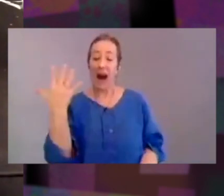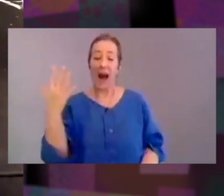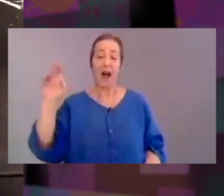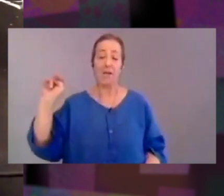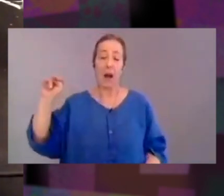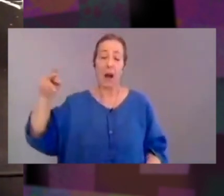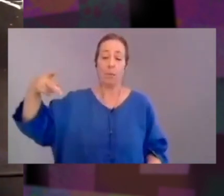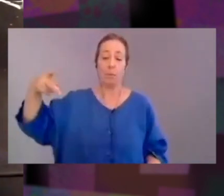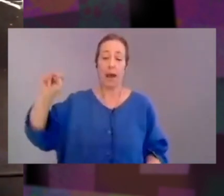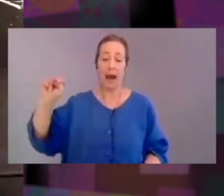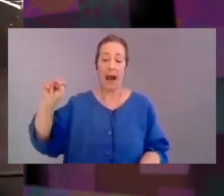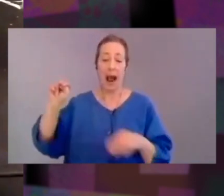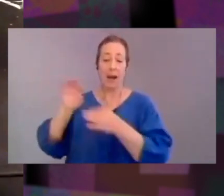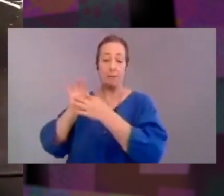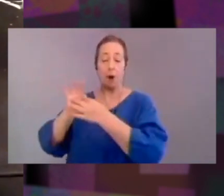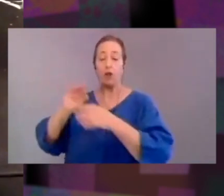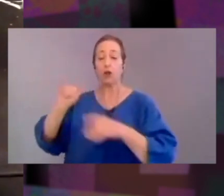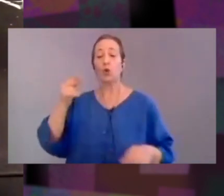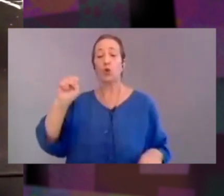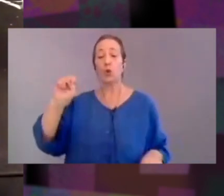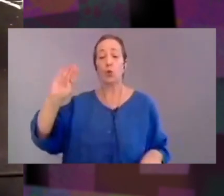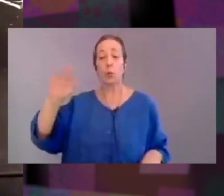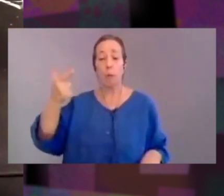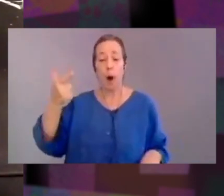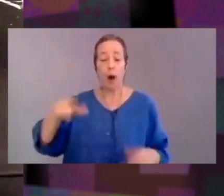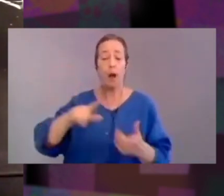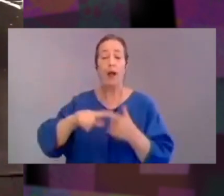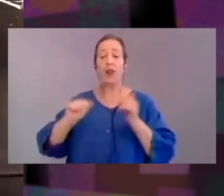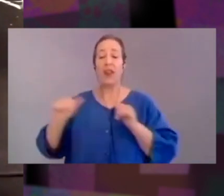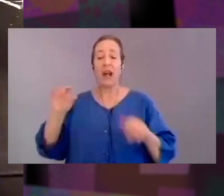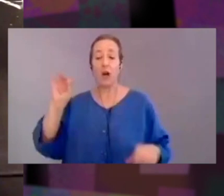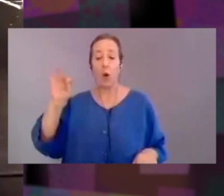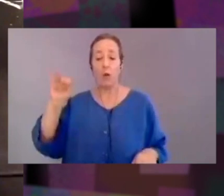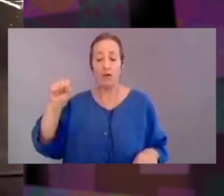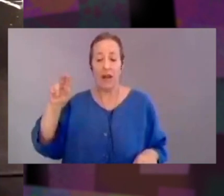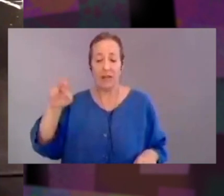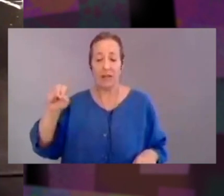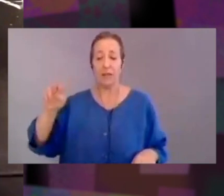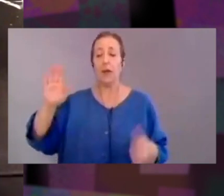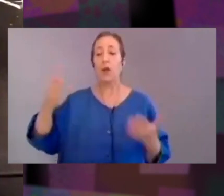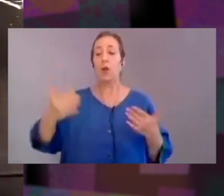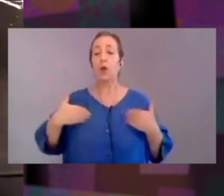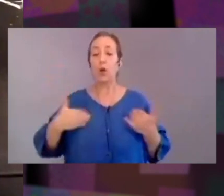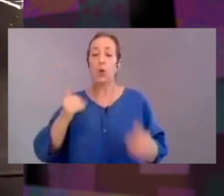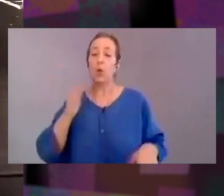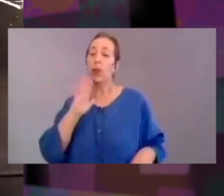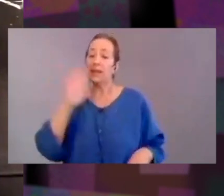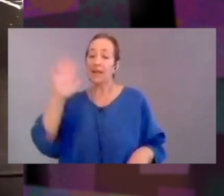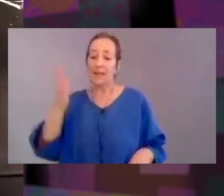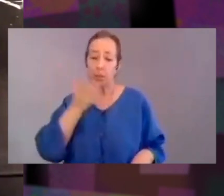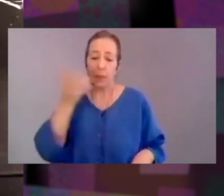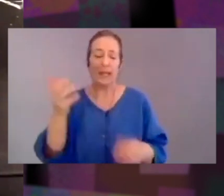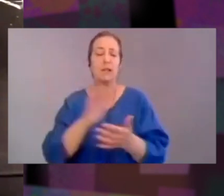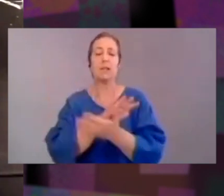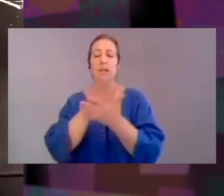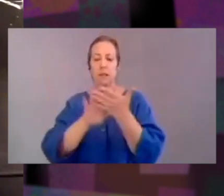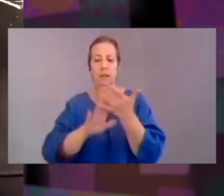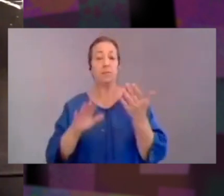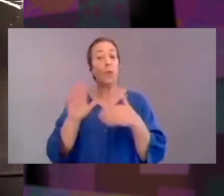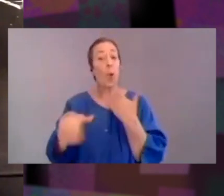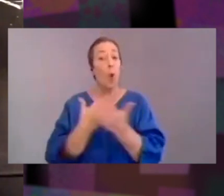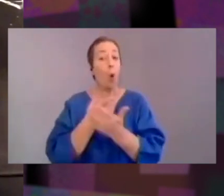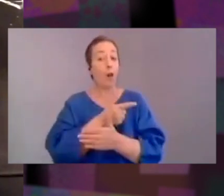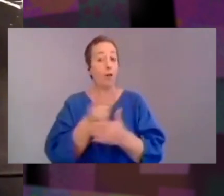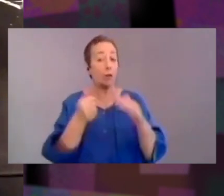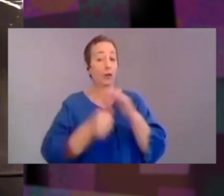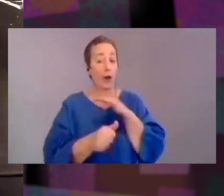Junebug Productions, The Theater Offensive, Youth Speaks, all of whom are represented on our board of directors, by the way, Ashe Cultural